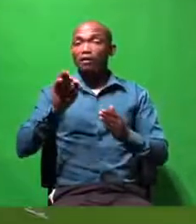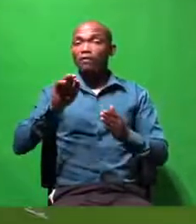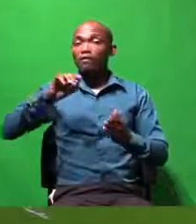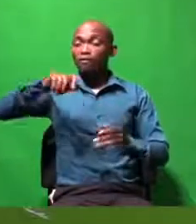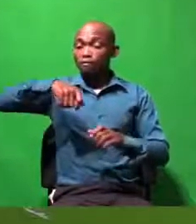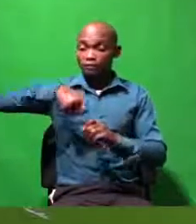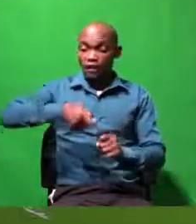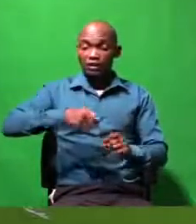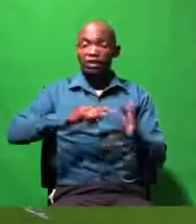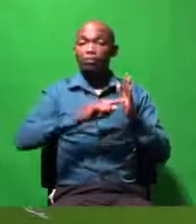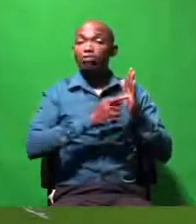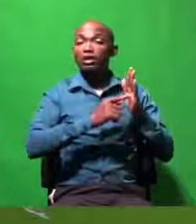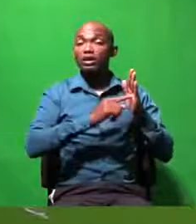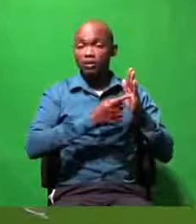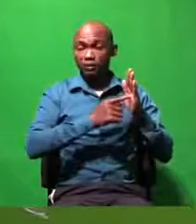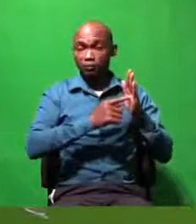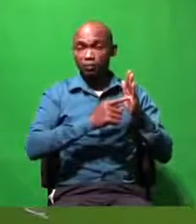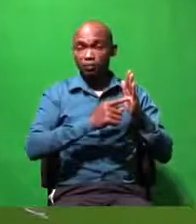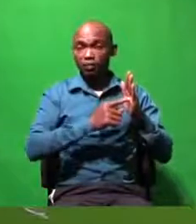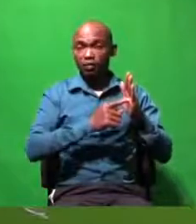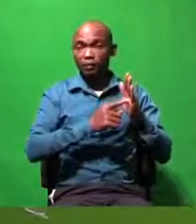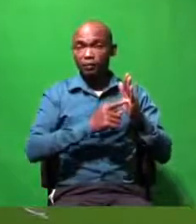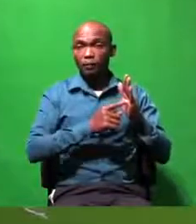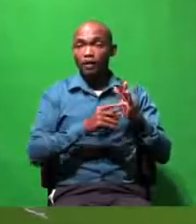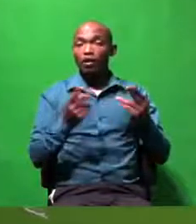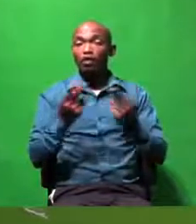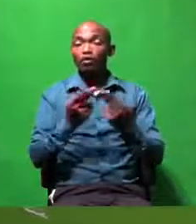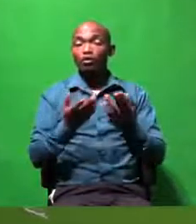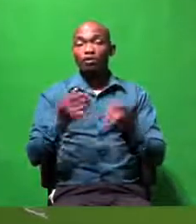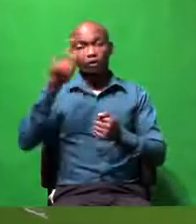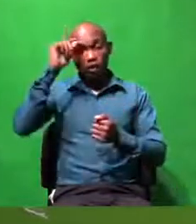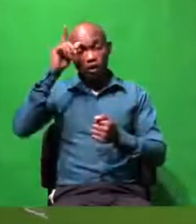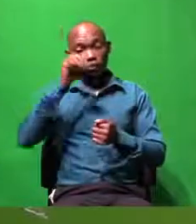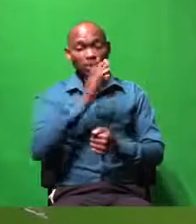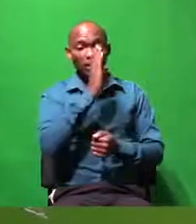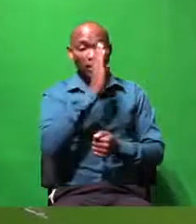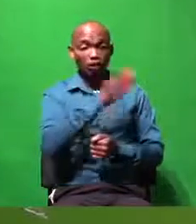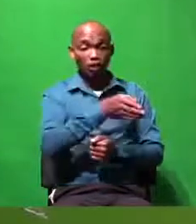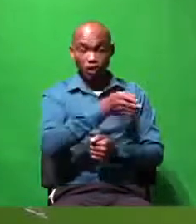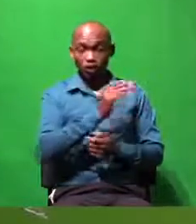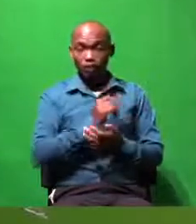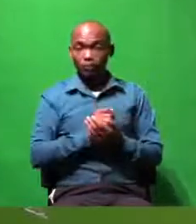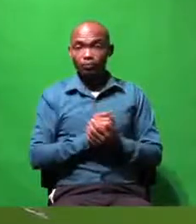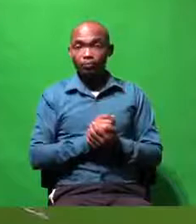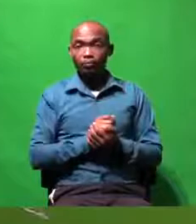Another is to determine the location. To determine